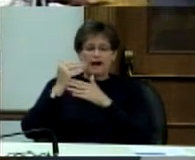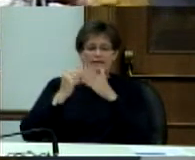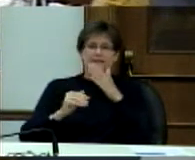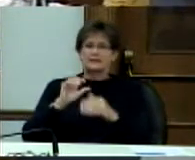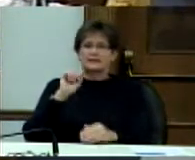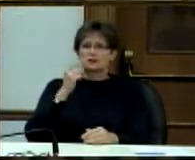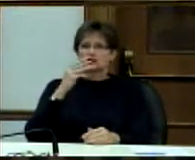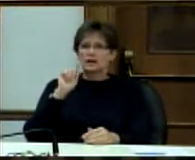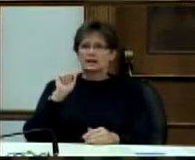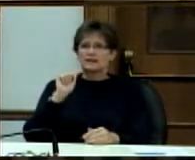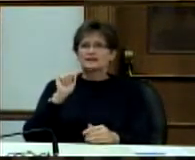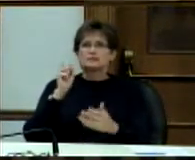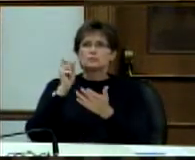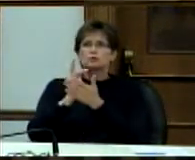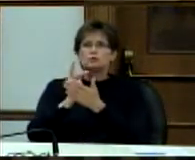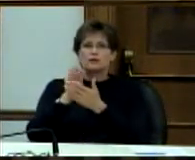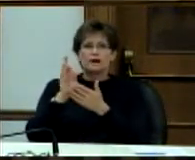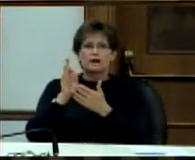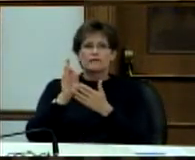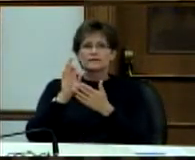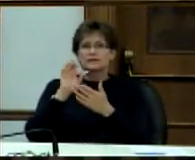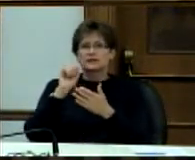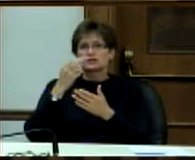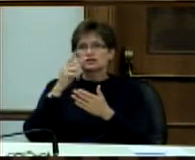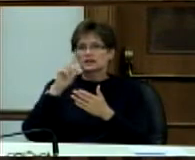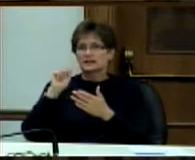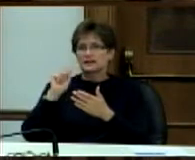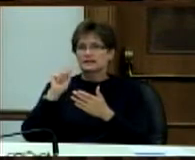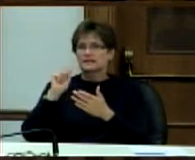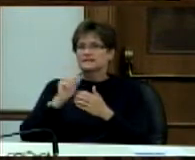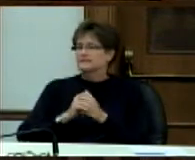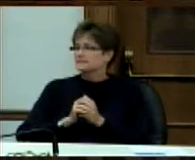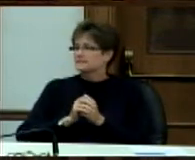First on the agenda, as always, is the approval of the agenda.